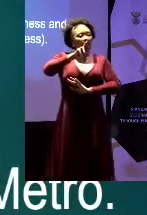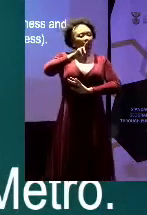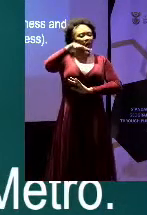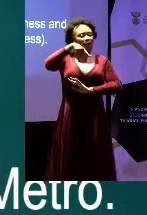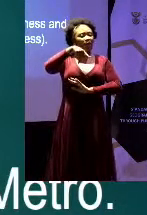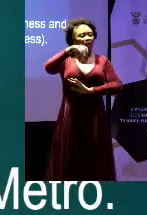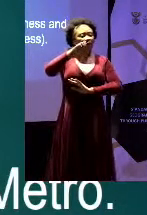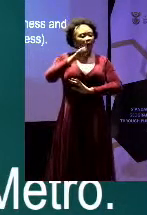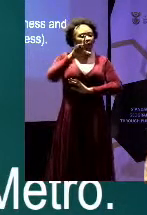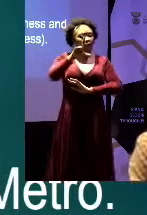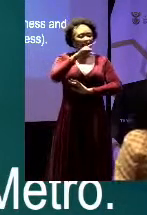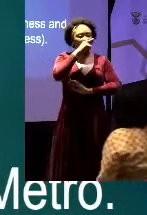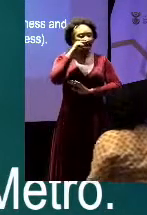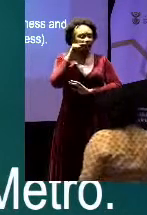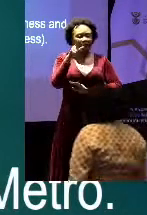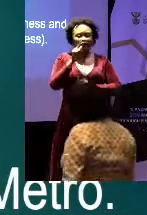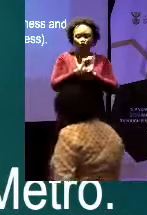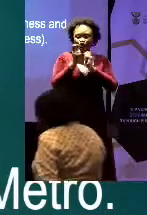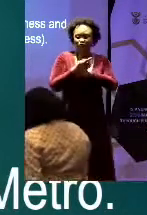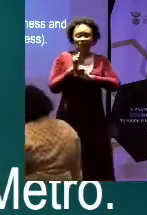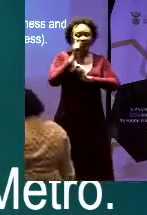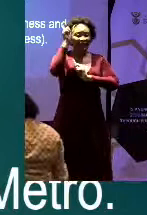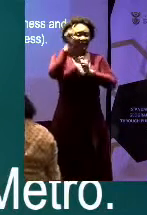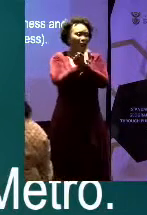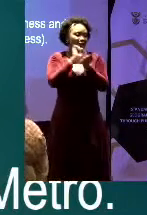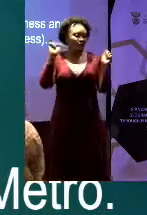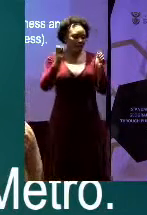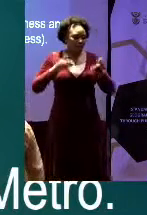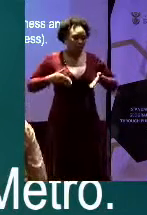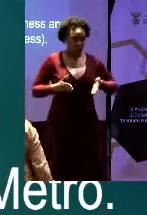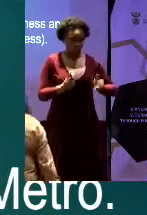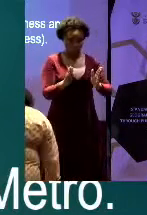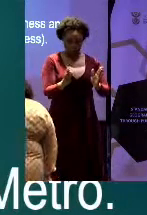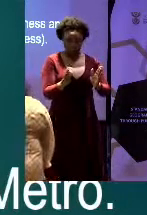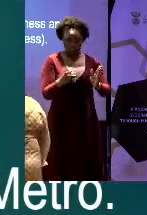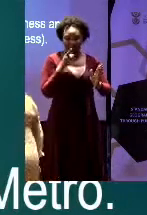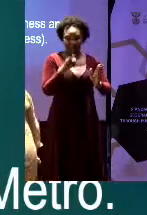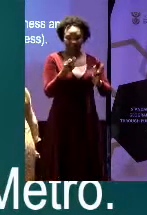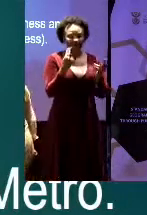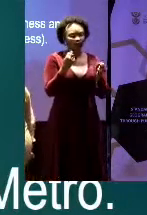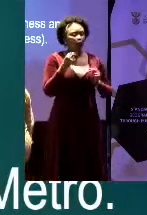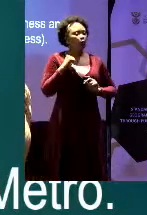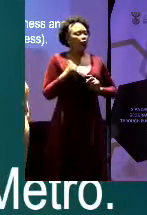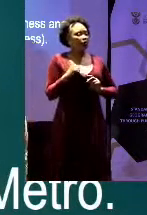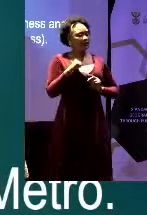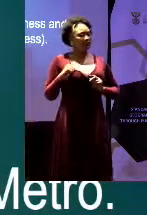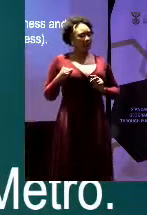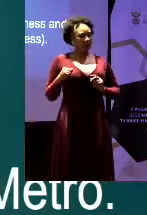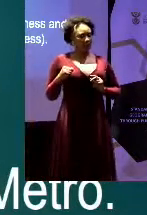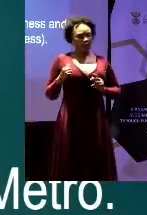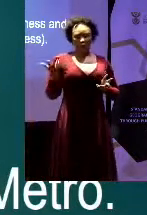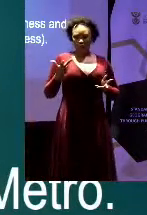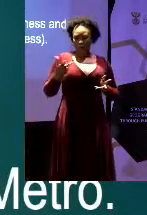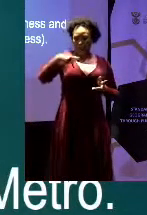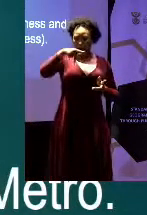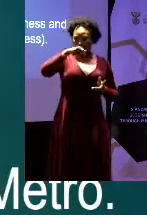was changed to Mandela Freedom Road, this is in Drakenstein Municipality in Paarl.